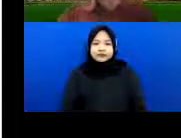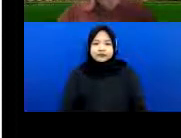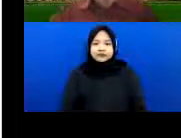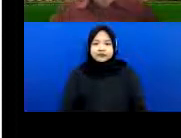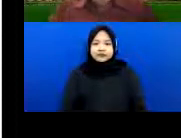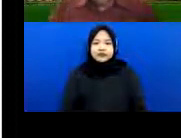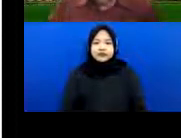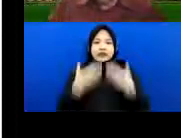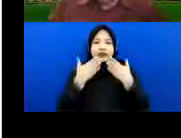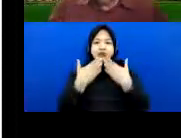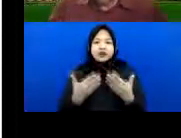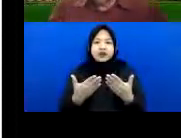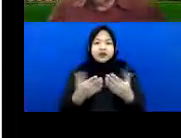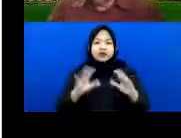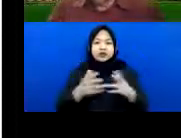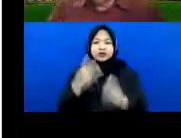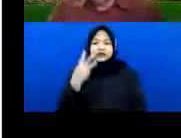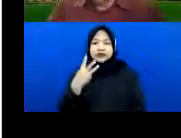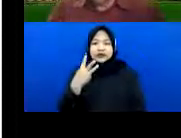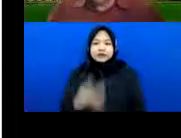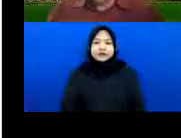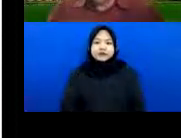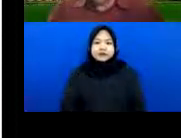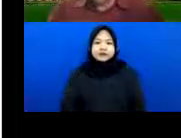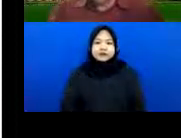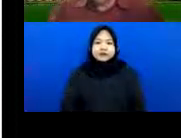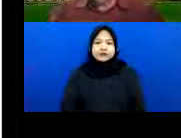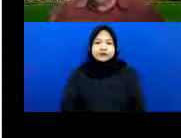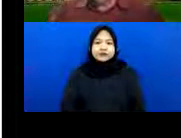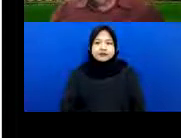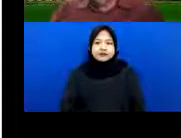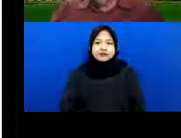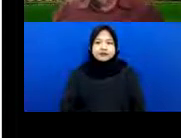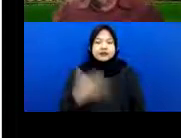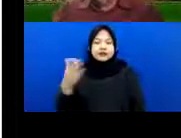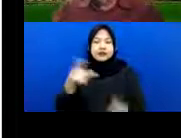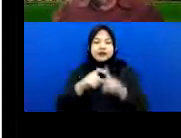Thank you so much, group 3. Right, please, David.